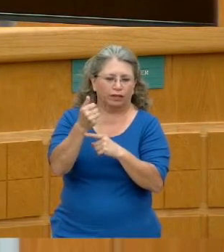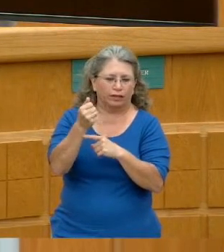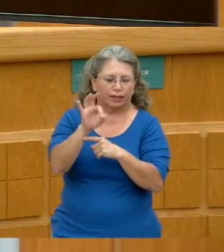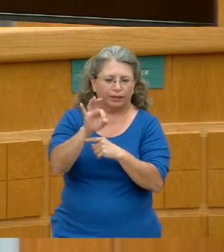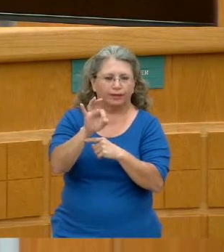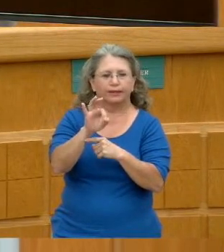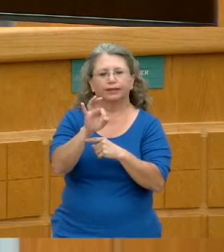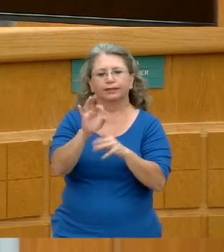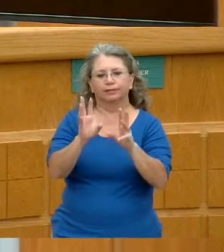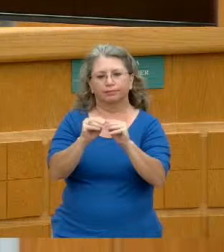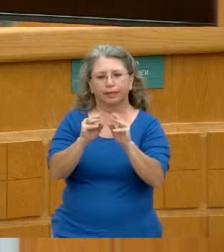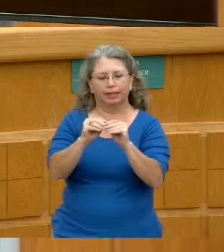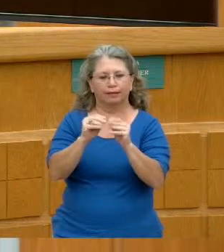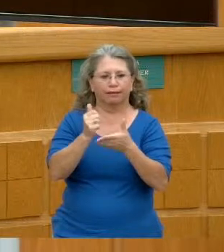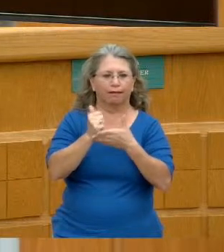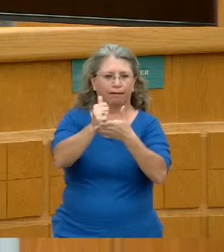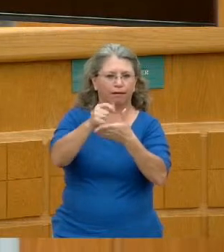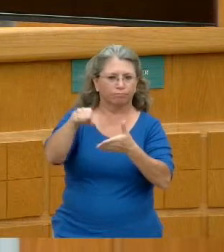with COVID-19